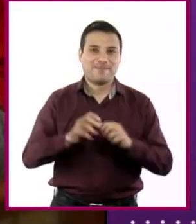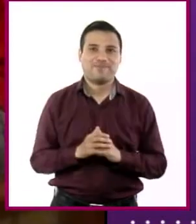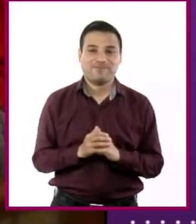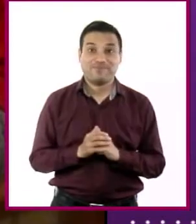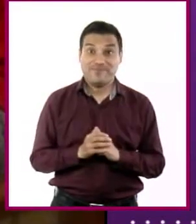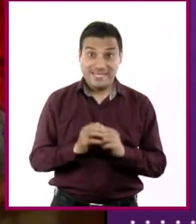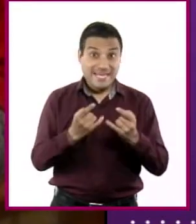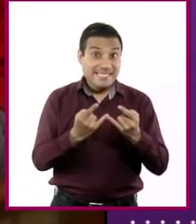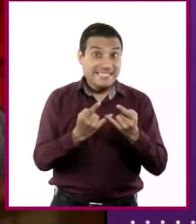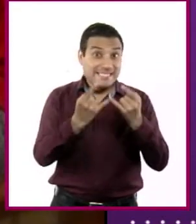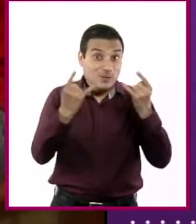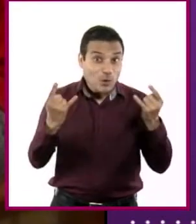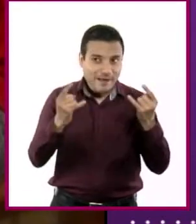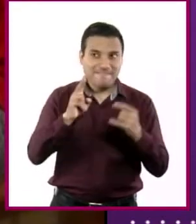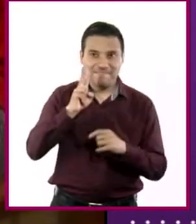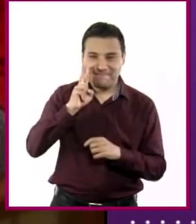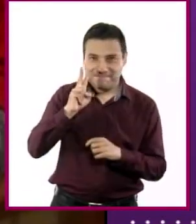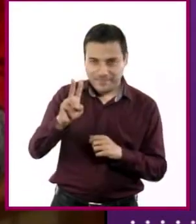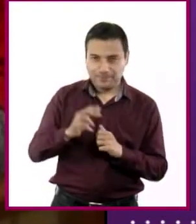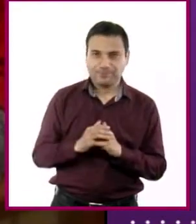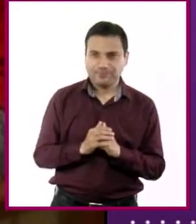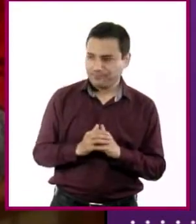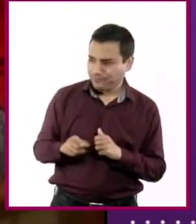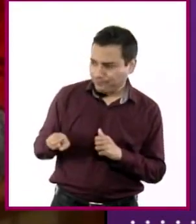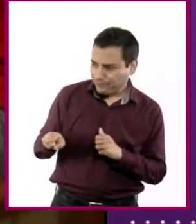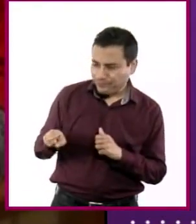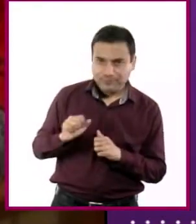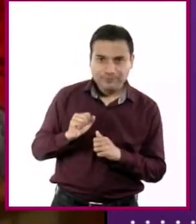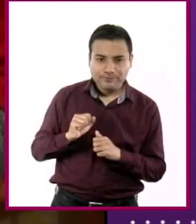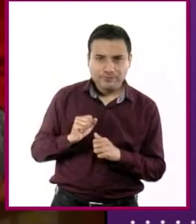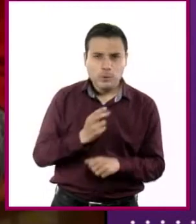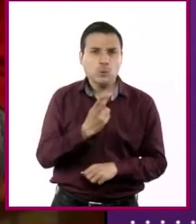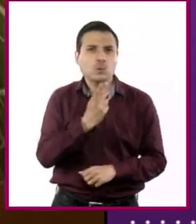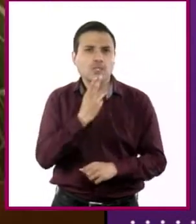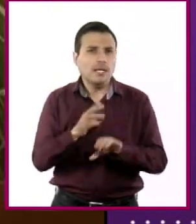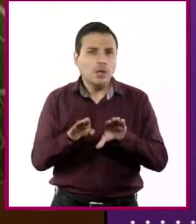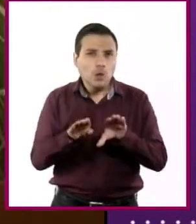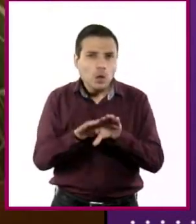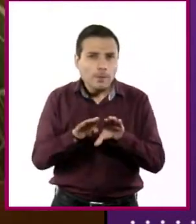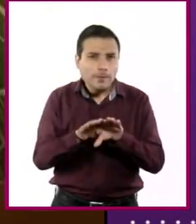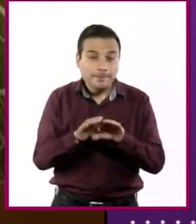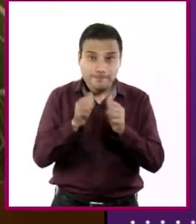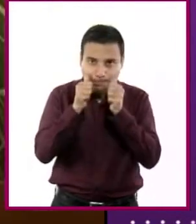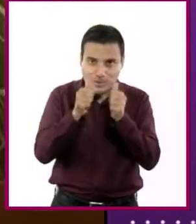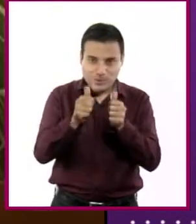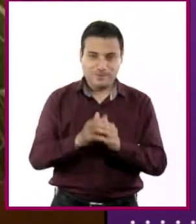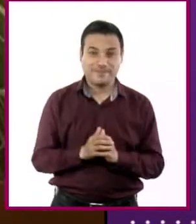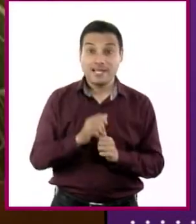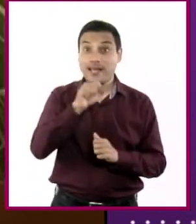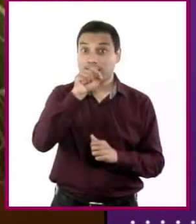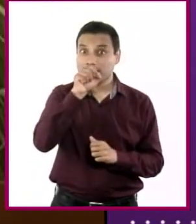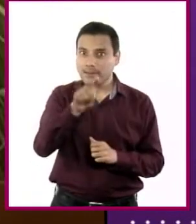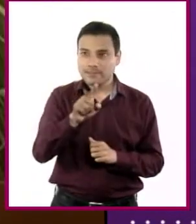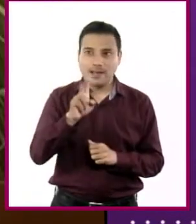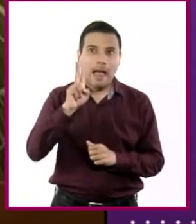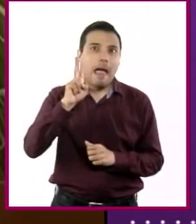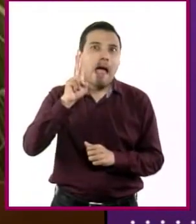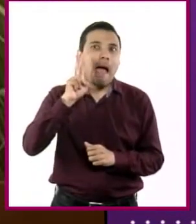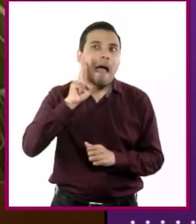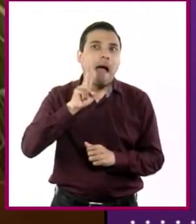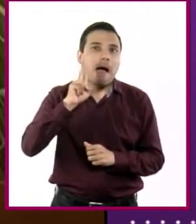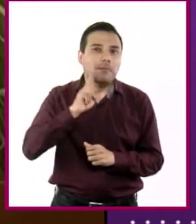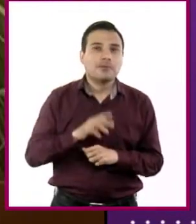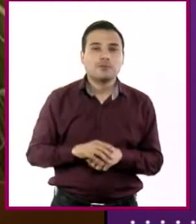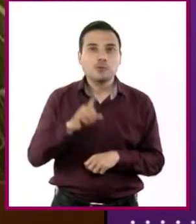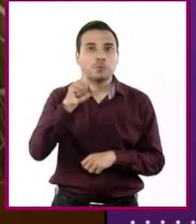atención a la historia de hoy e identifica los usos de will y be going to. Y acompáñanos a ver cómo les va a los detectives con la